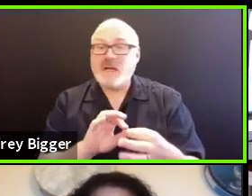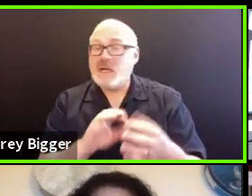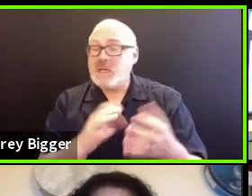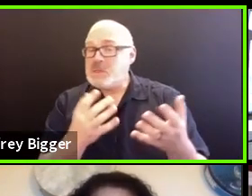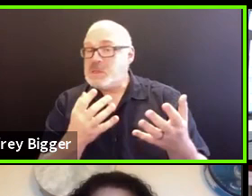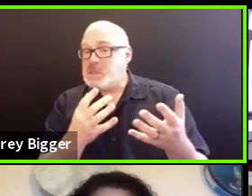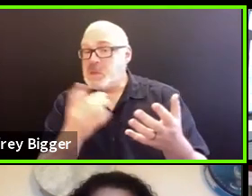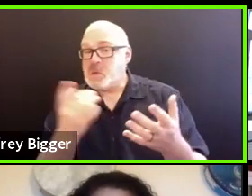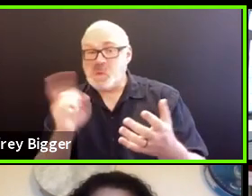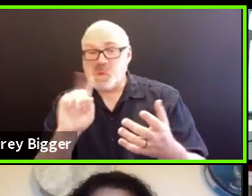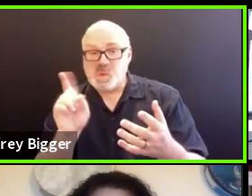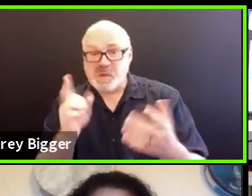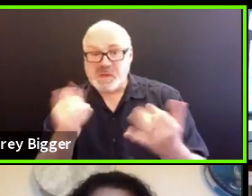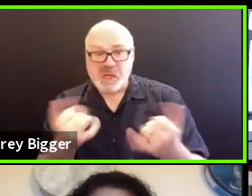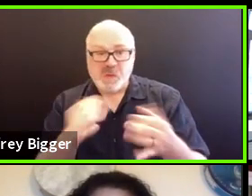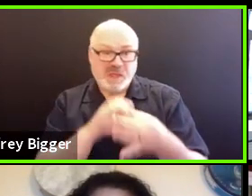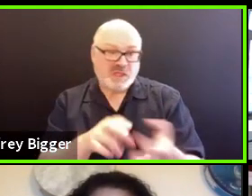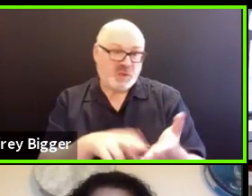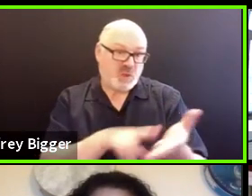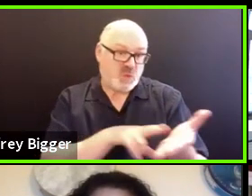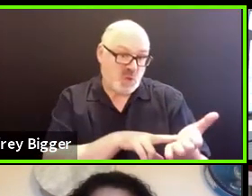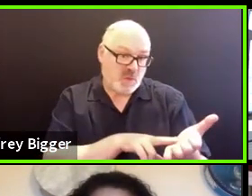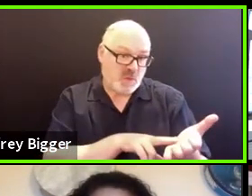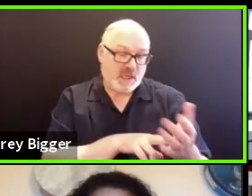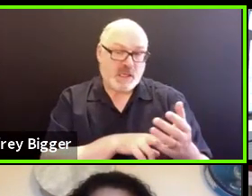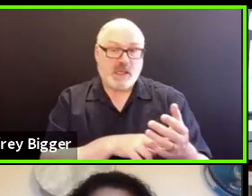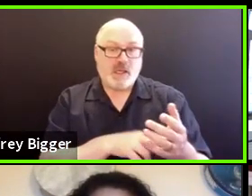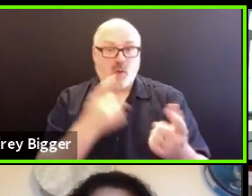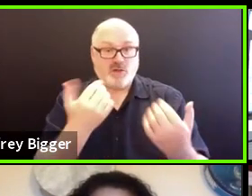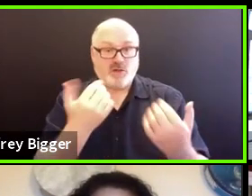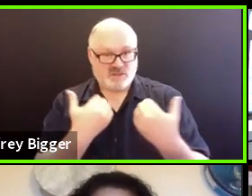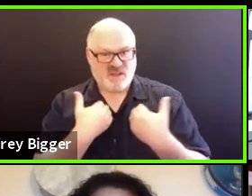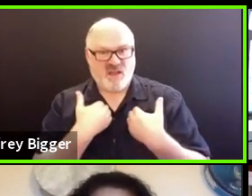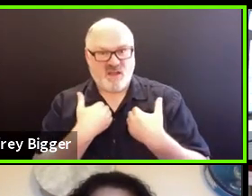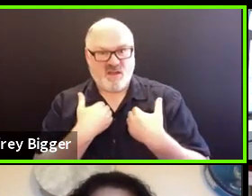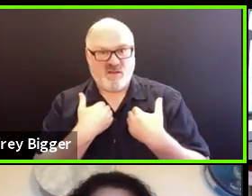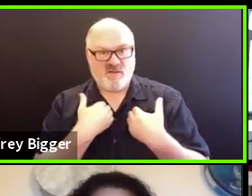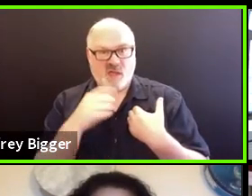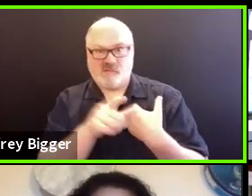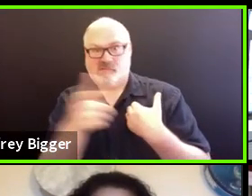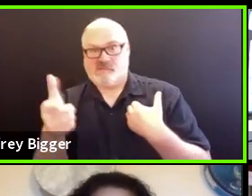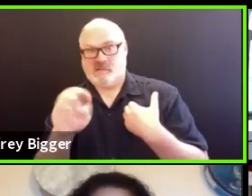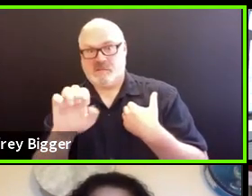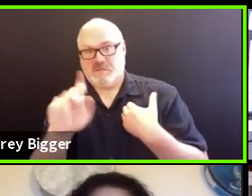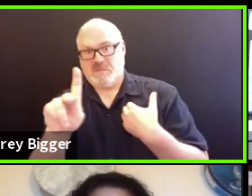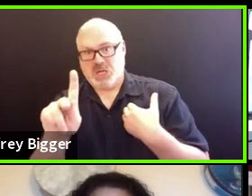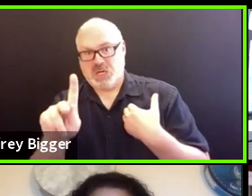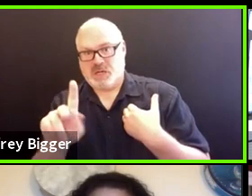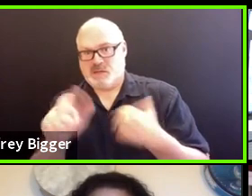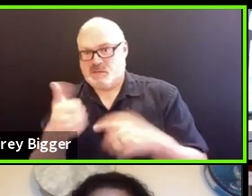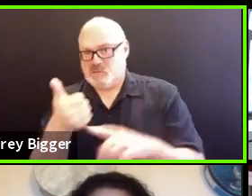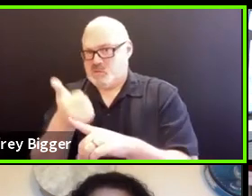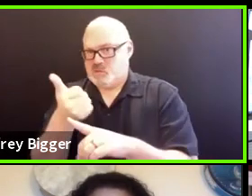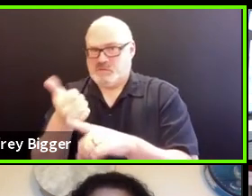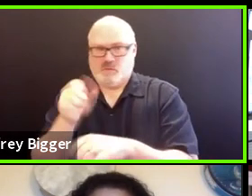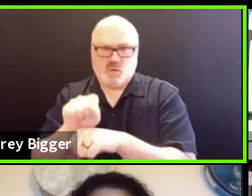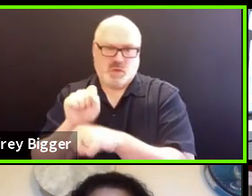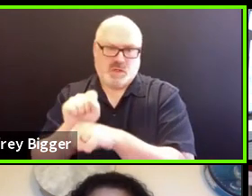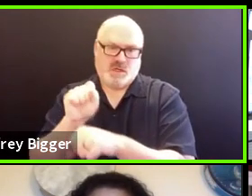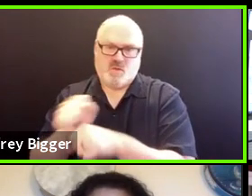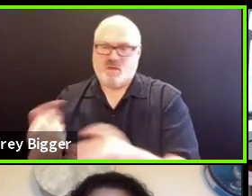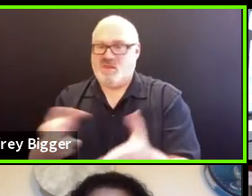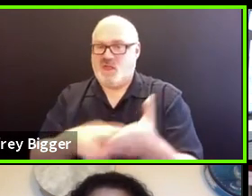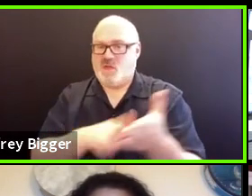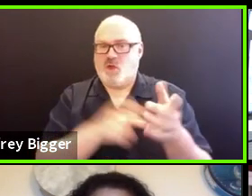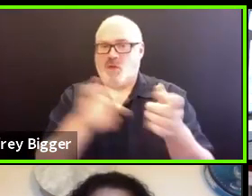are with enrollment. And if you have questions or comments, I will quickly turn it over to Mark Anderson, who has been working with enrollment management in the grad